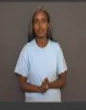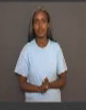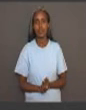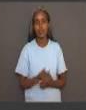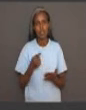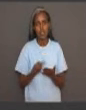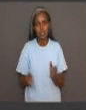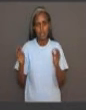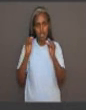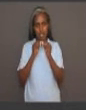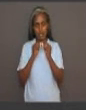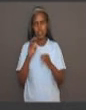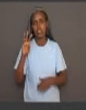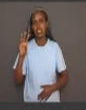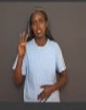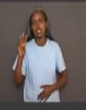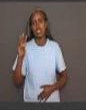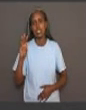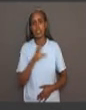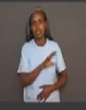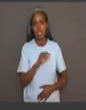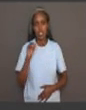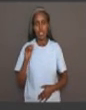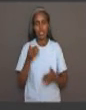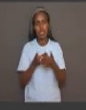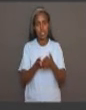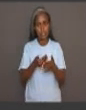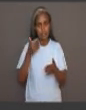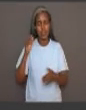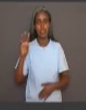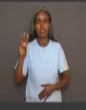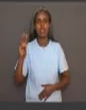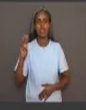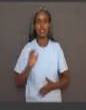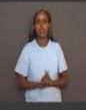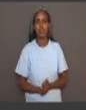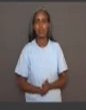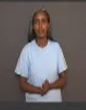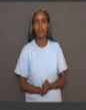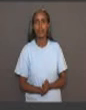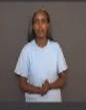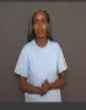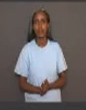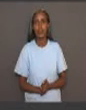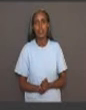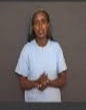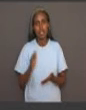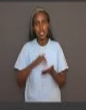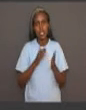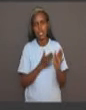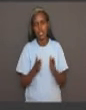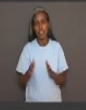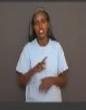We then add 6 and subtract 6. We rearrange